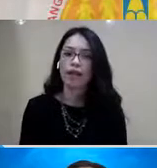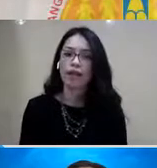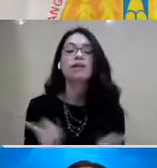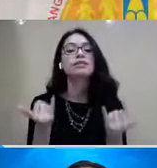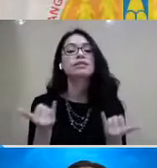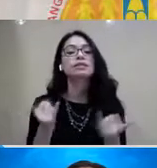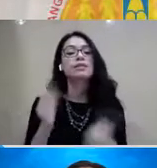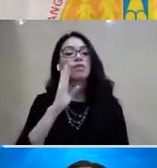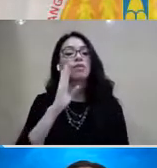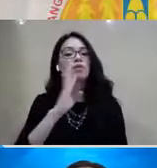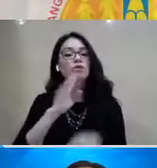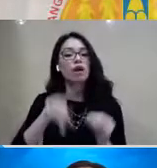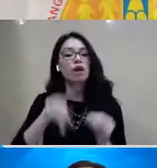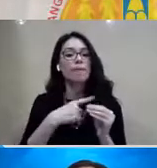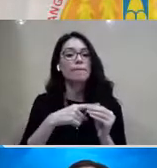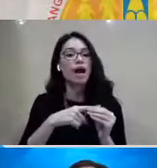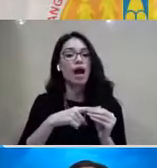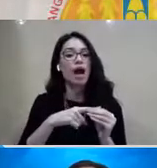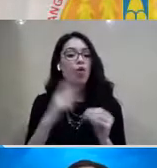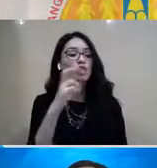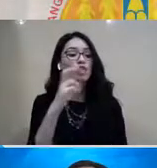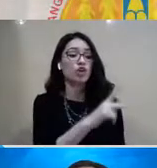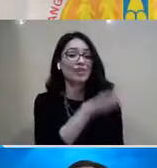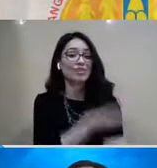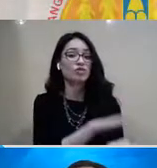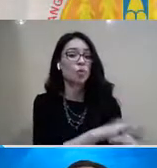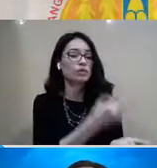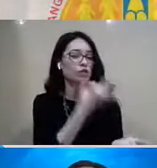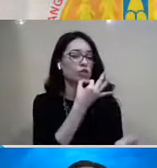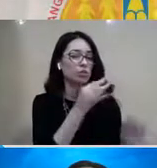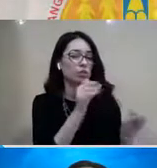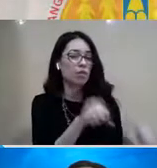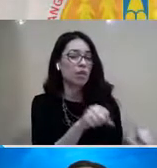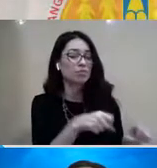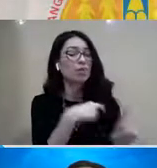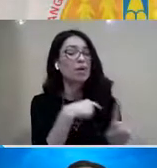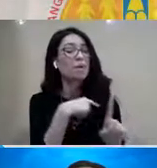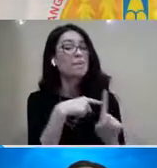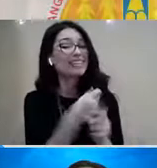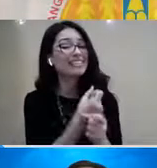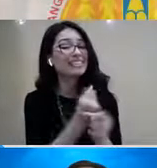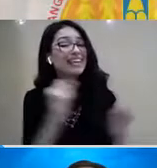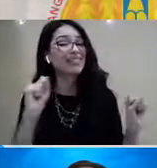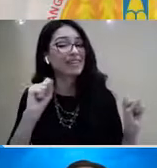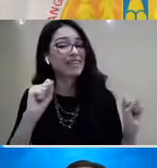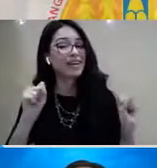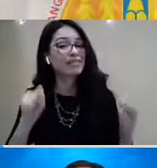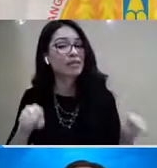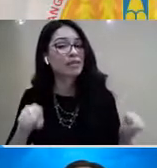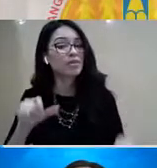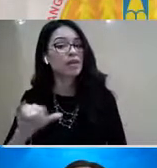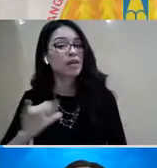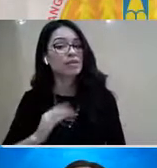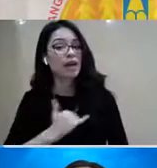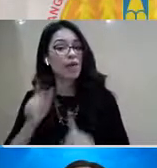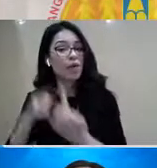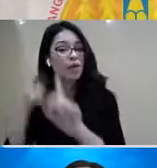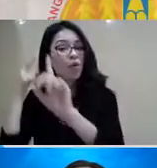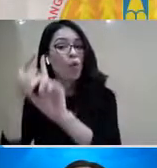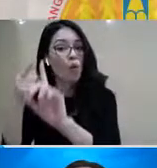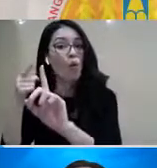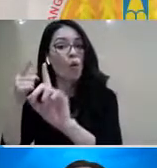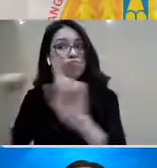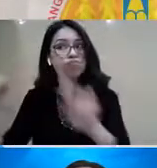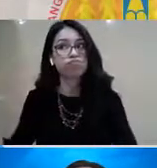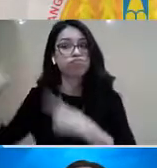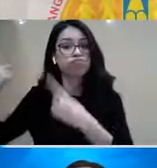to schools as soon as possible and as safely as possible. That is our goal, and that has been our objective throughout. My